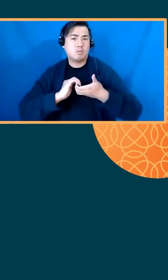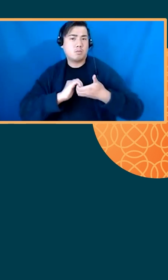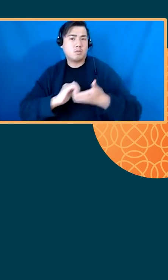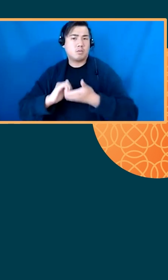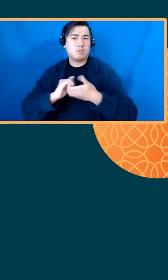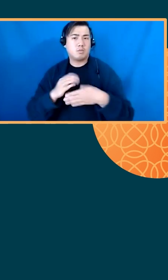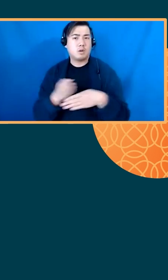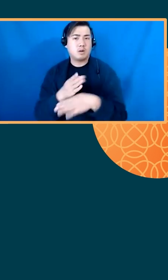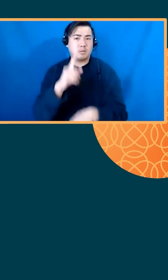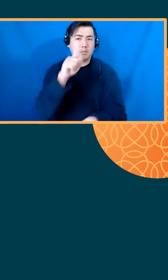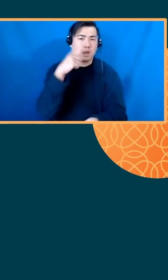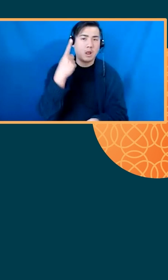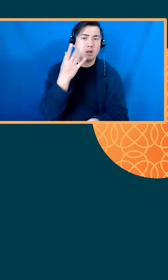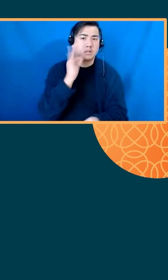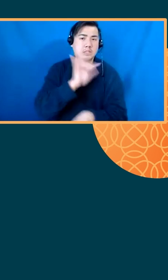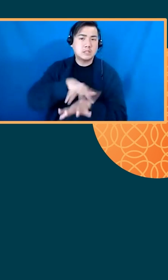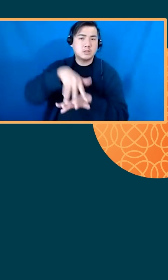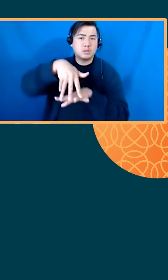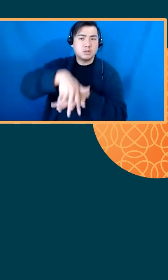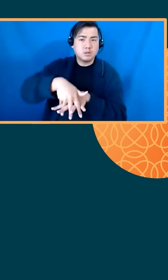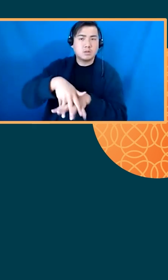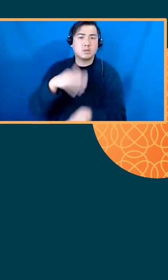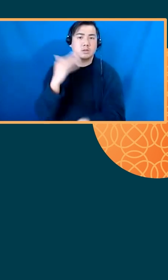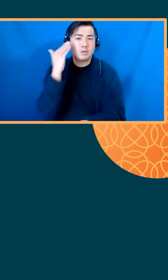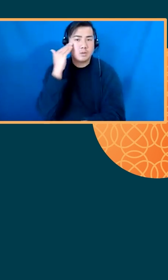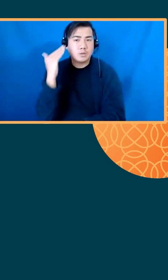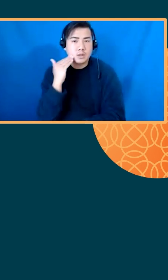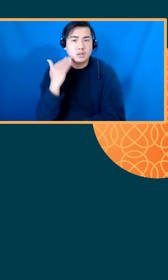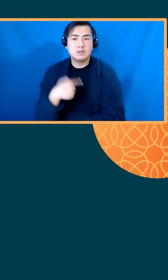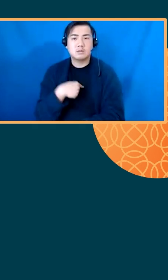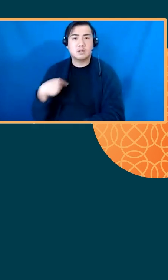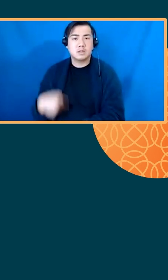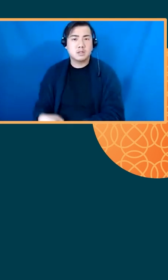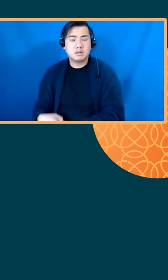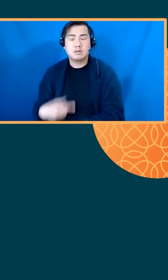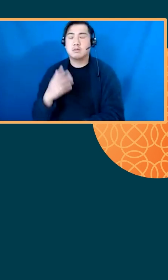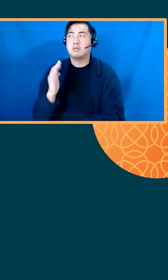Black, Indigenous, Korean, Chinese,